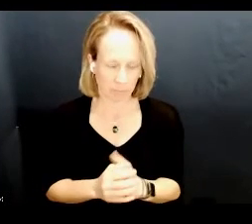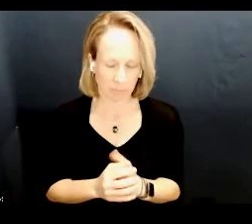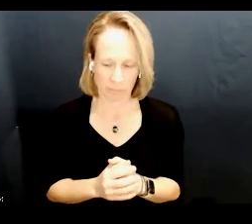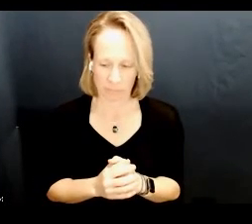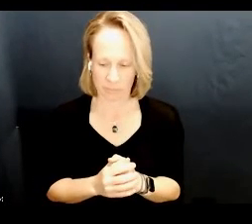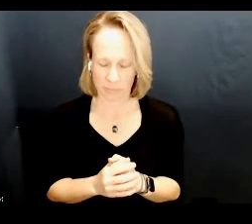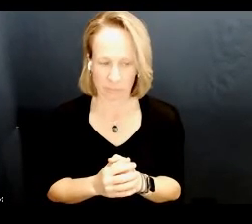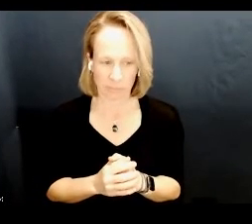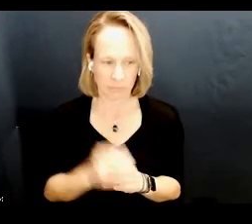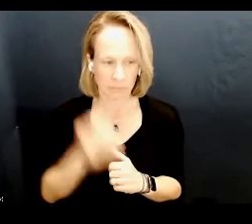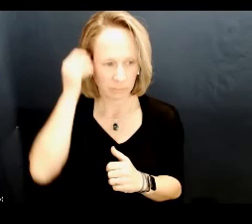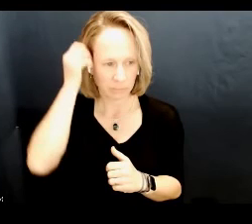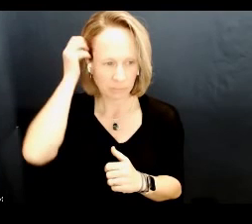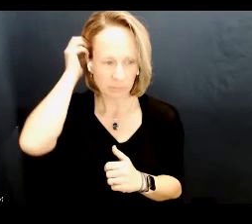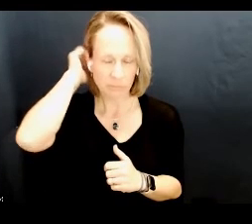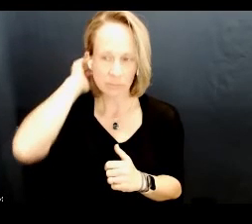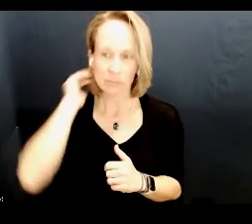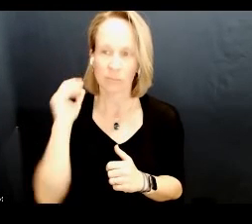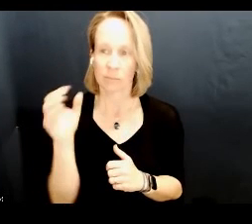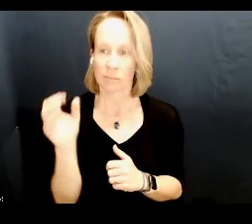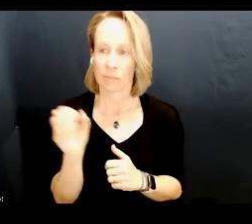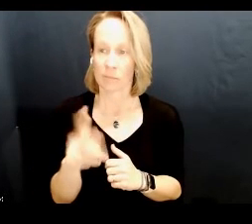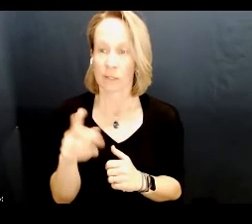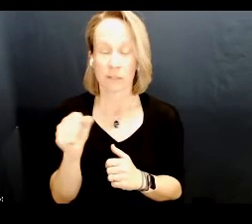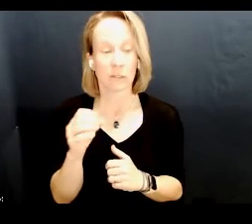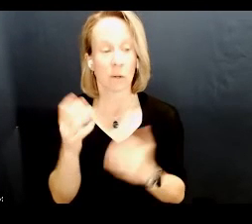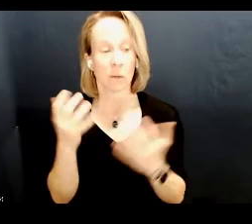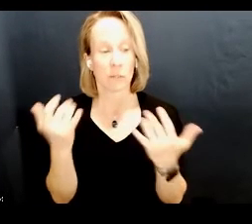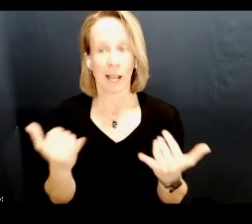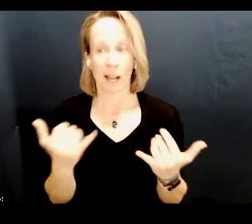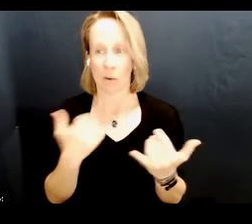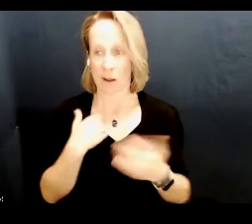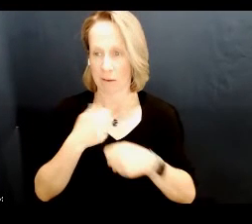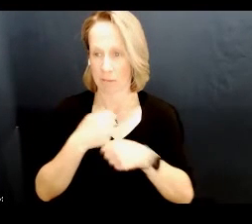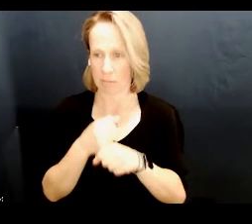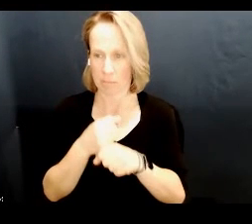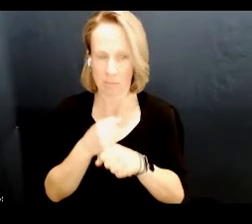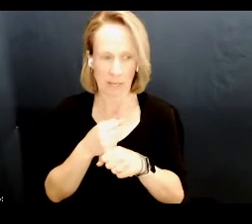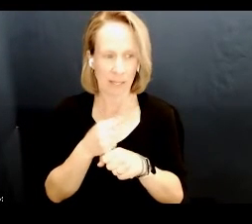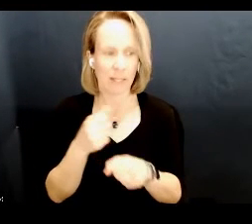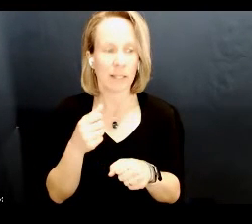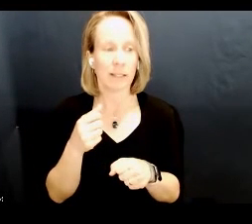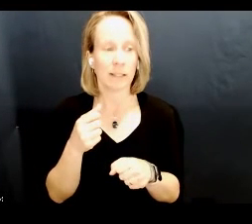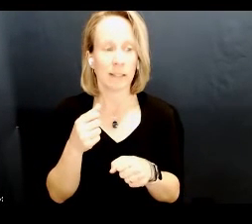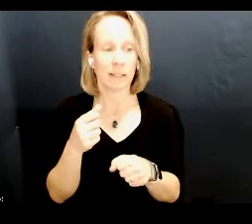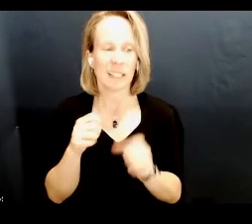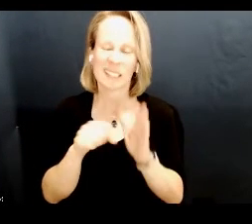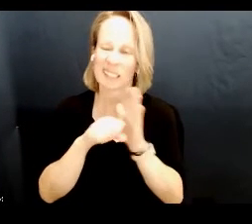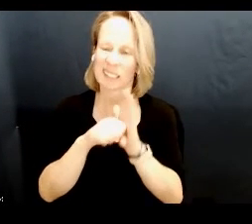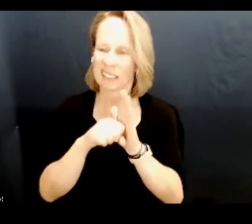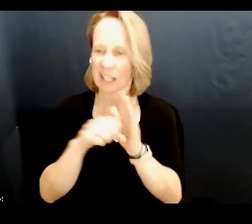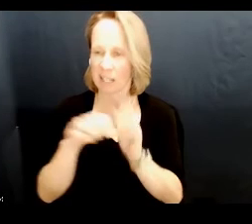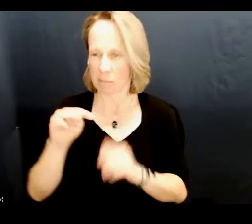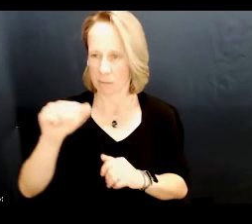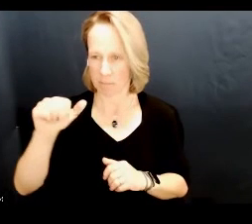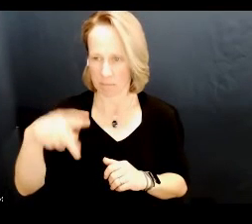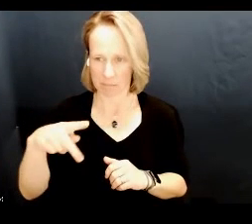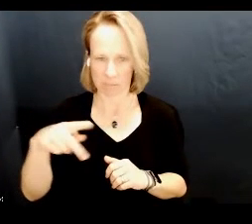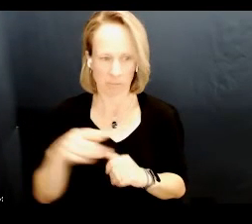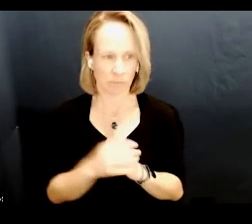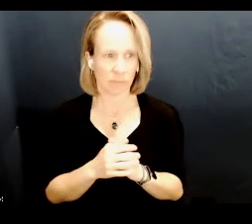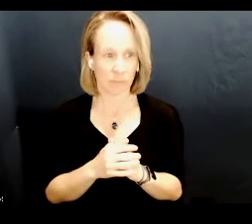Okay, so now I have created a few sample maps of 3 different communities for us to take a look at. So the first